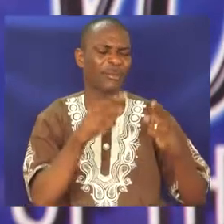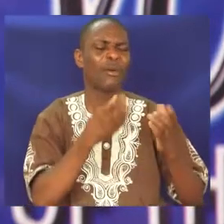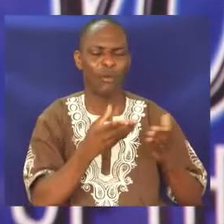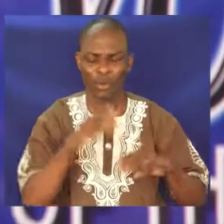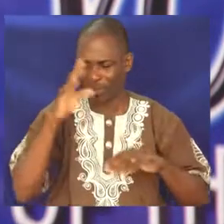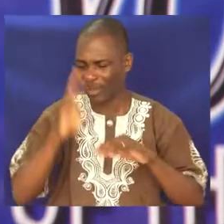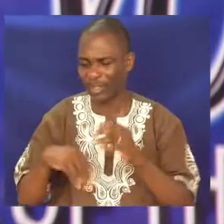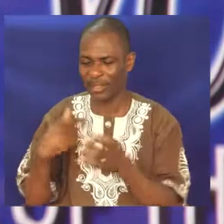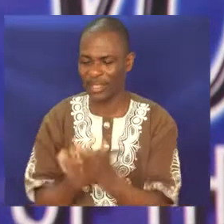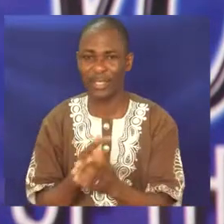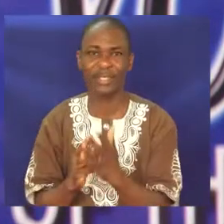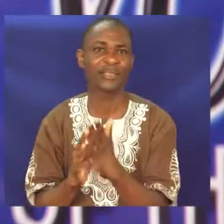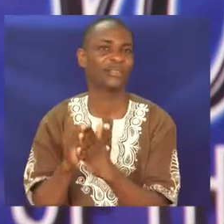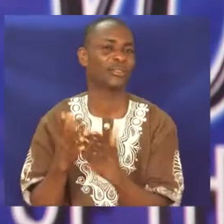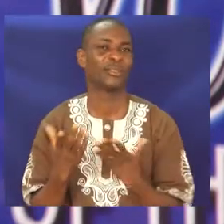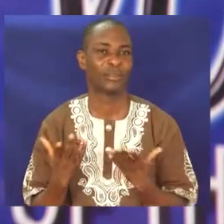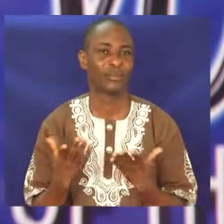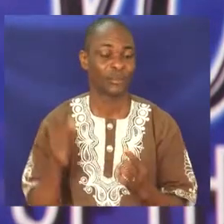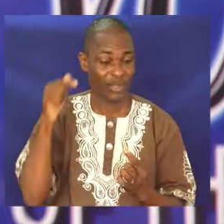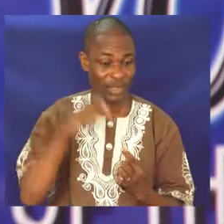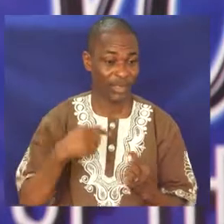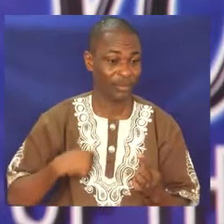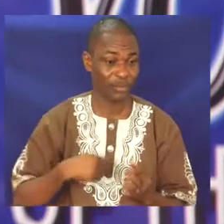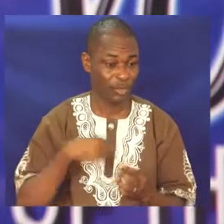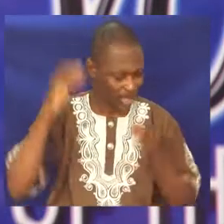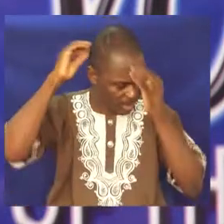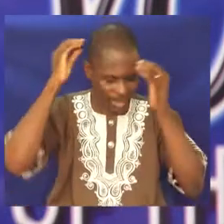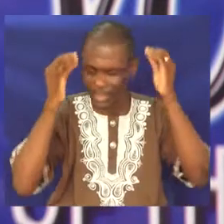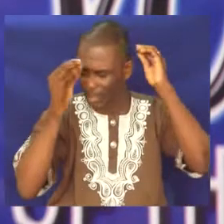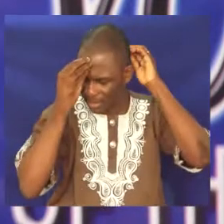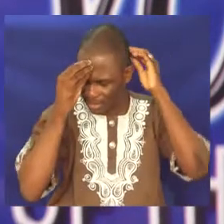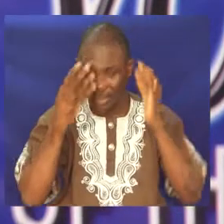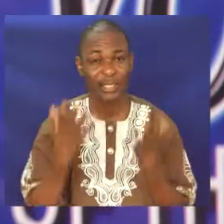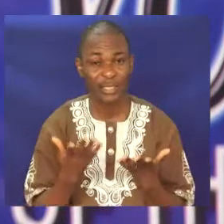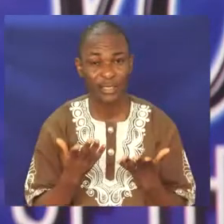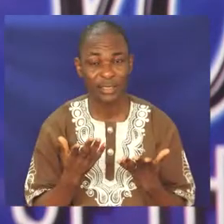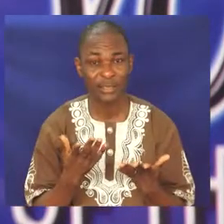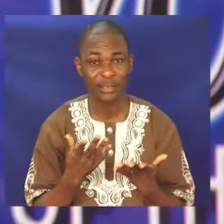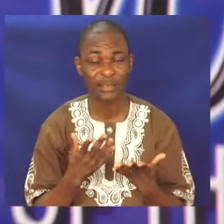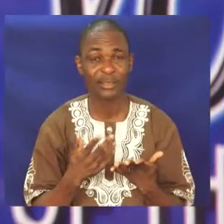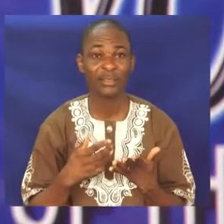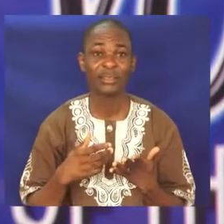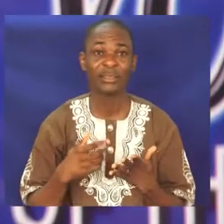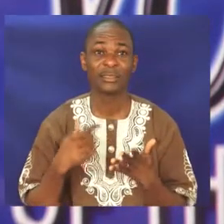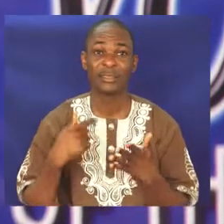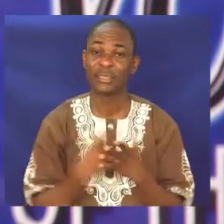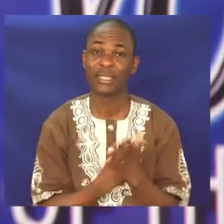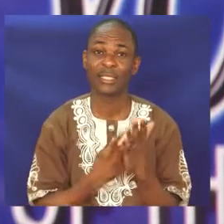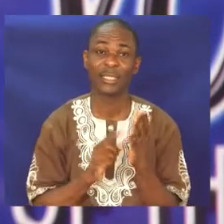Until such a time, I will move away from this kind of arena. No, Henema answered that in quay, sir,